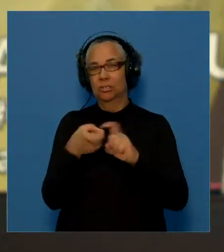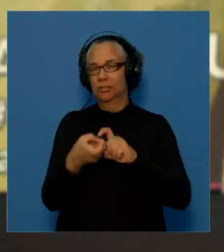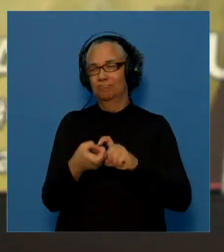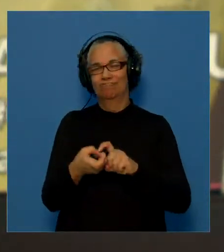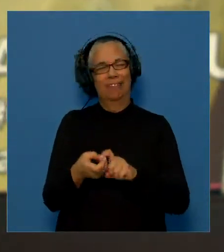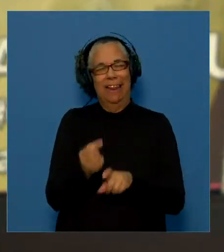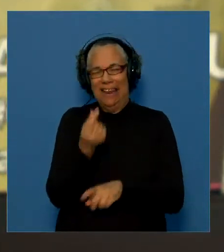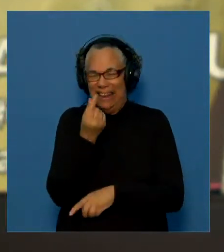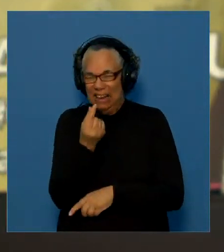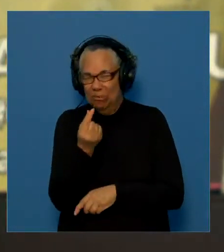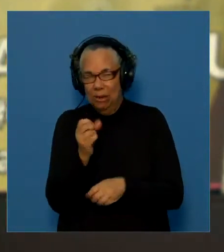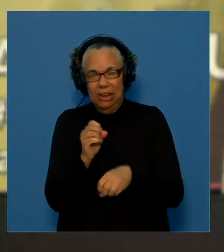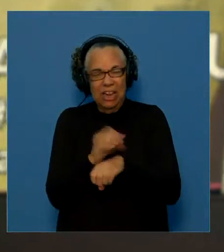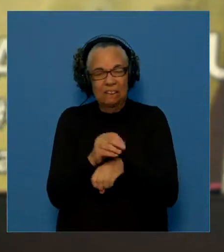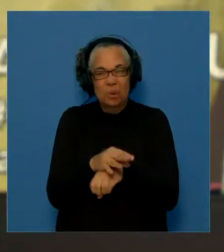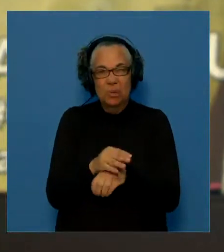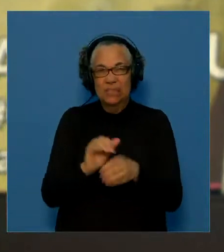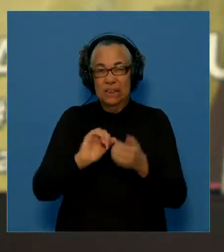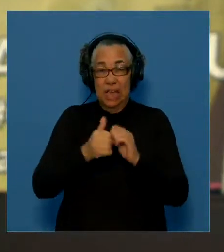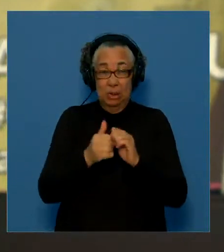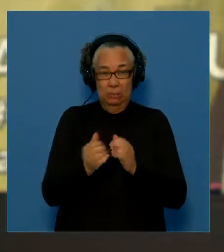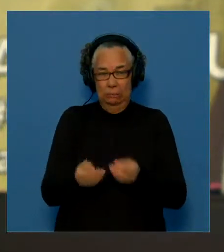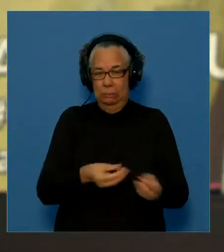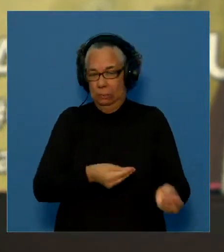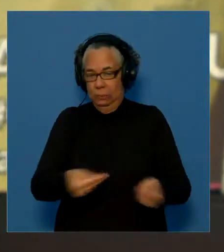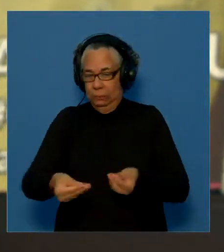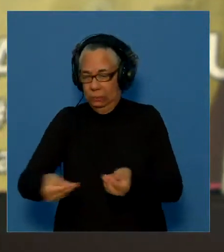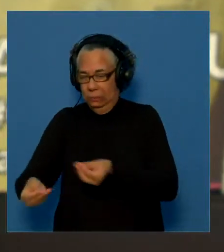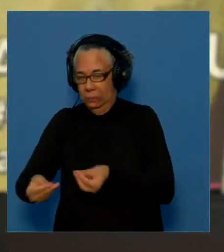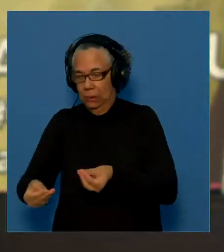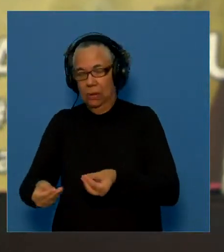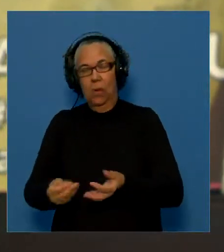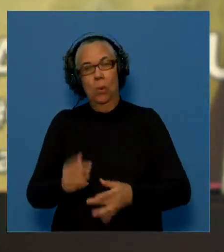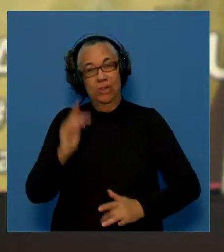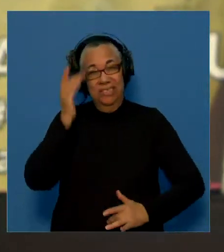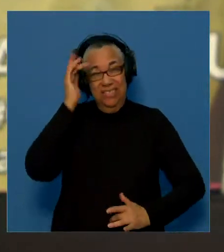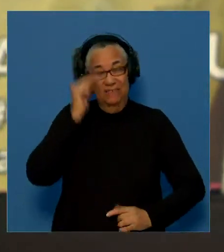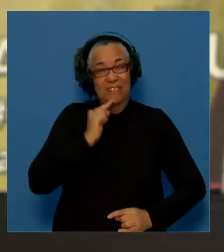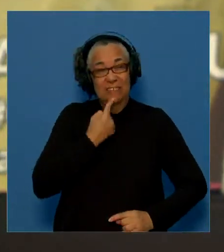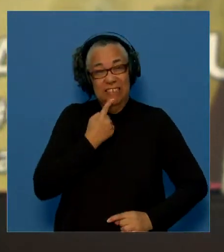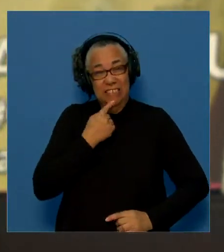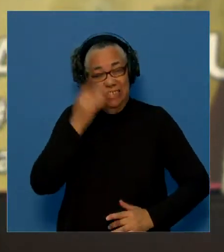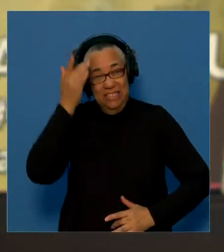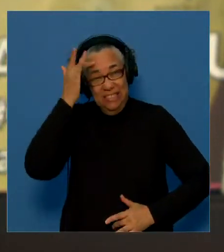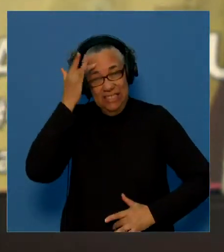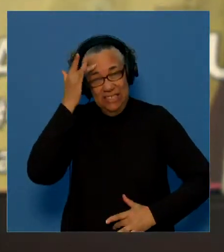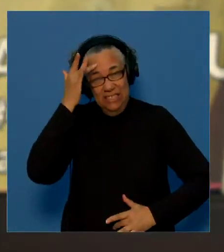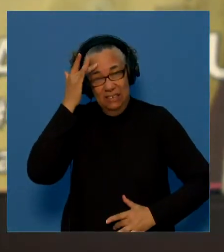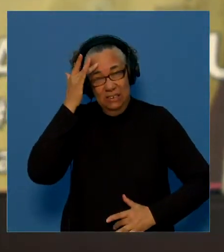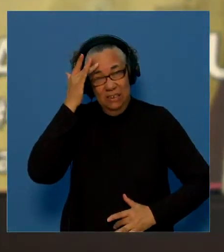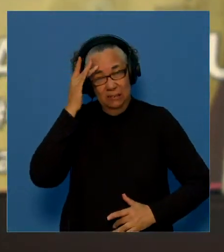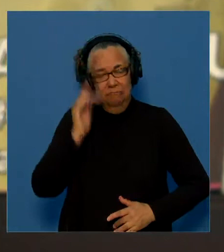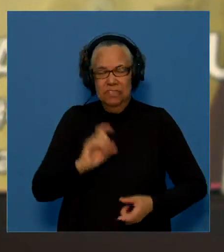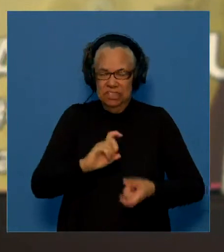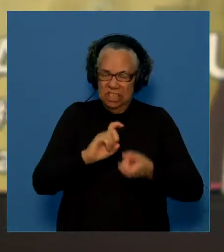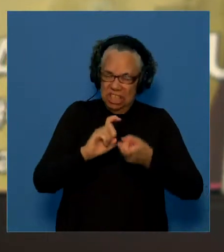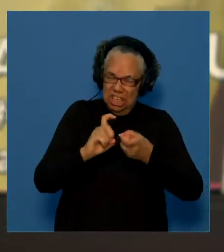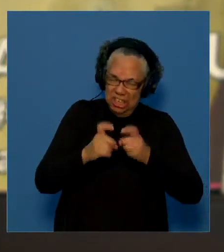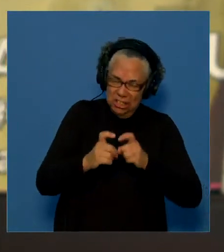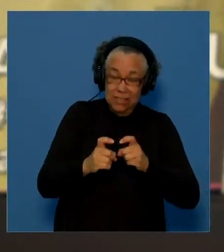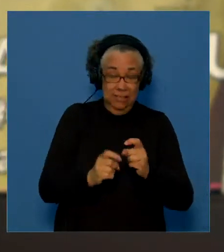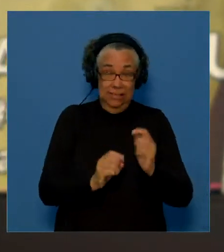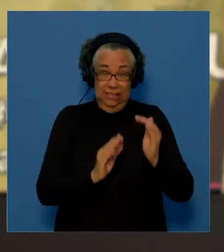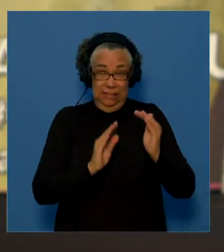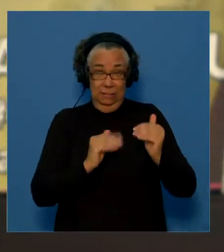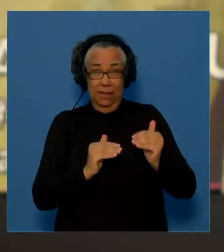impact on how it transmits or the severity of the disease it causes. The occurrence of mutations is a natural and expected